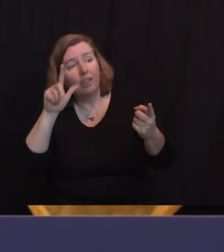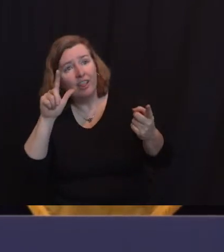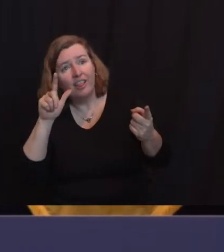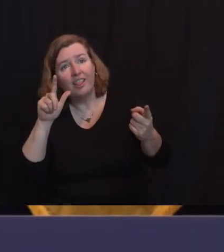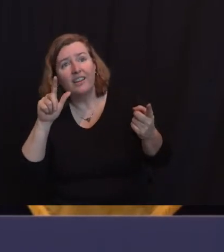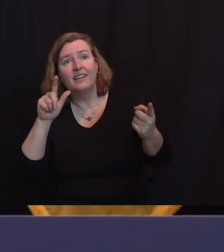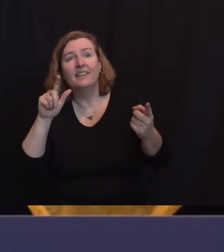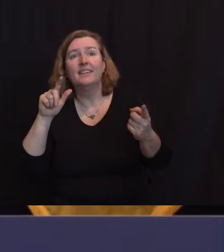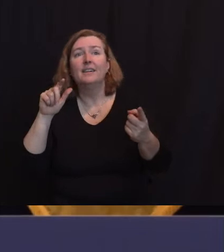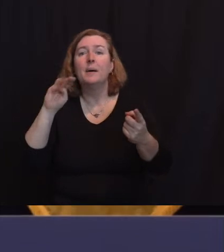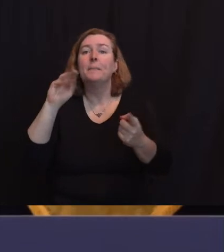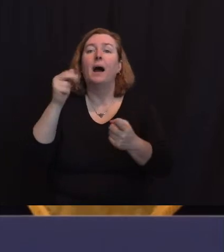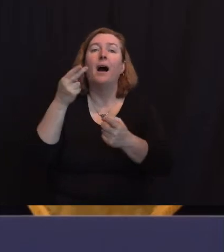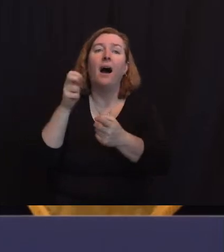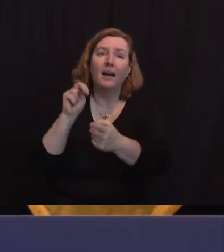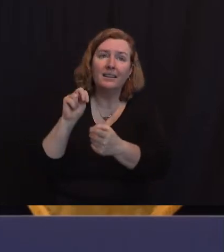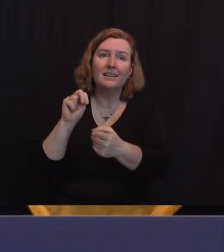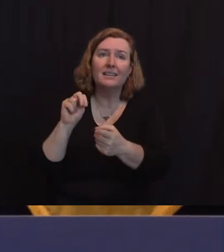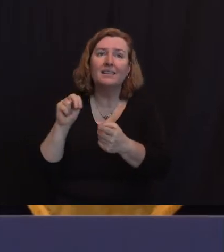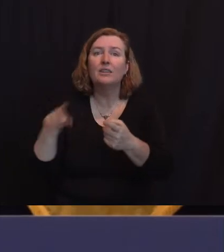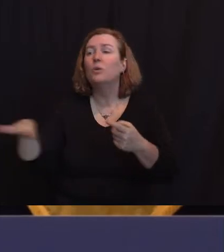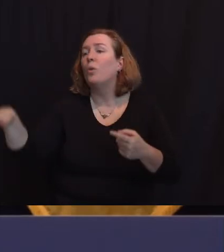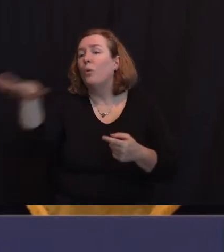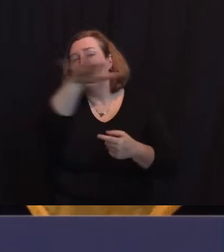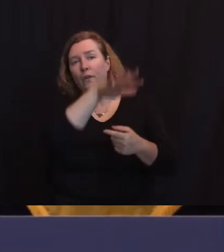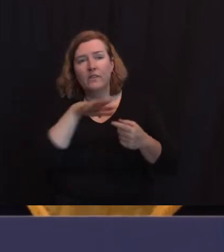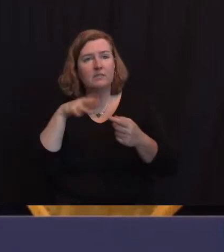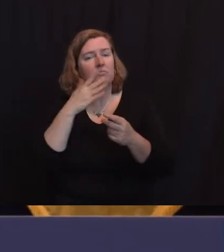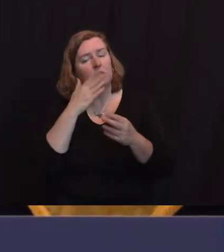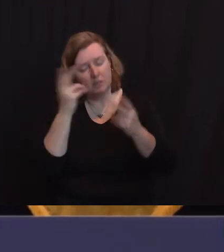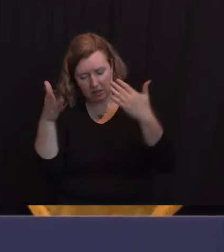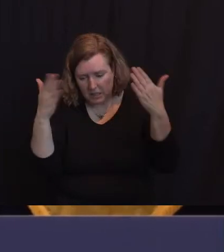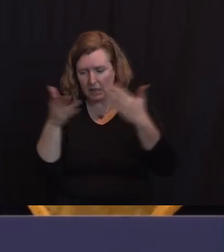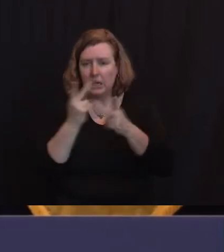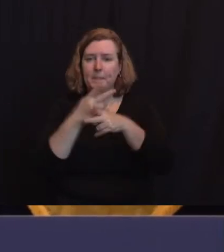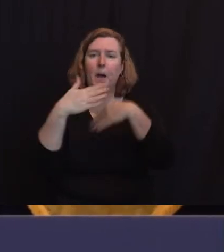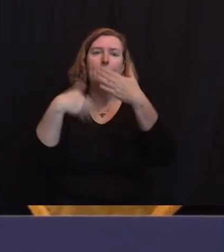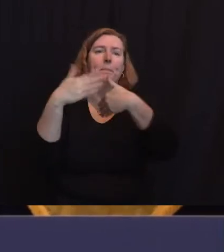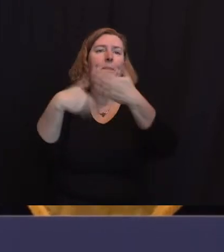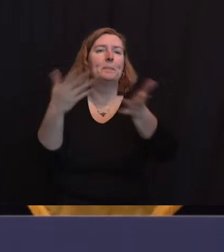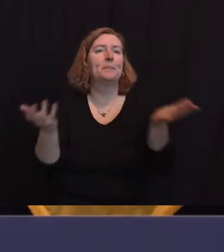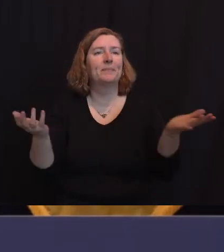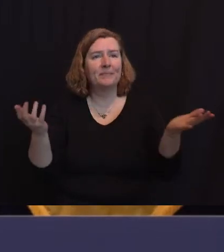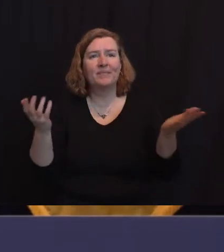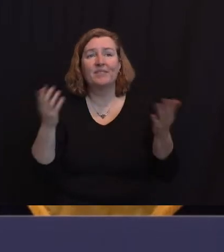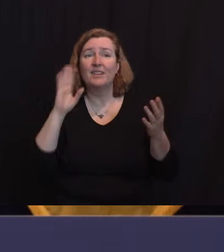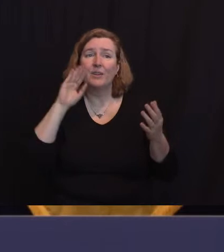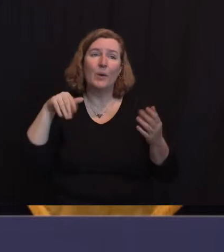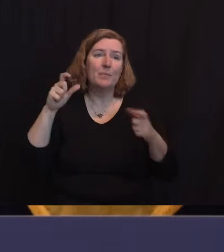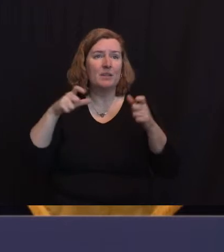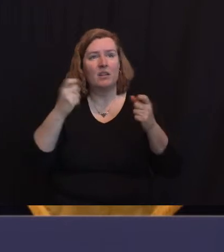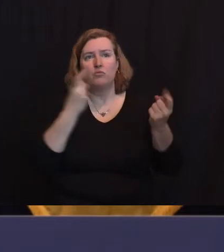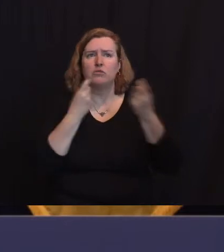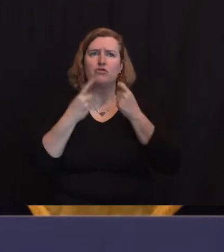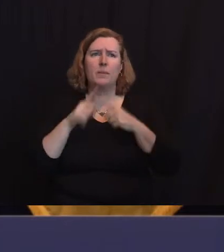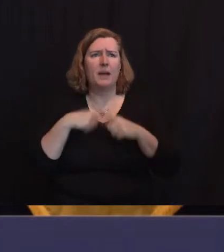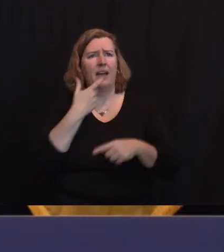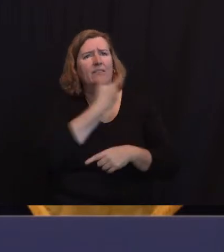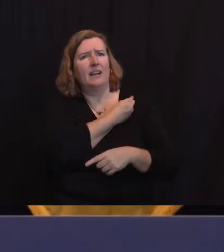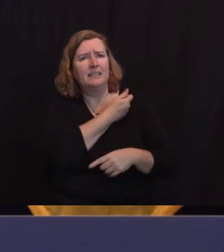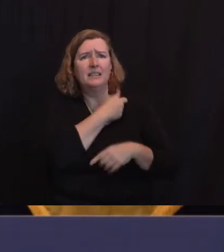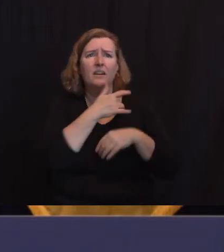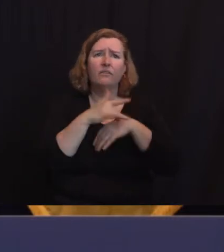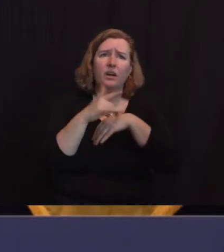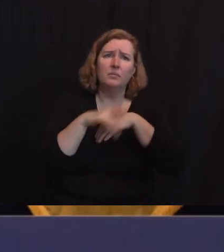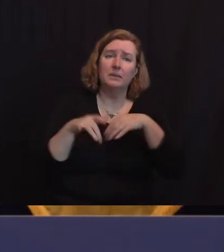Again, folks, stay at it. We've had a number of questions about vaccine availability. There is availability.